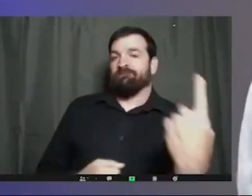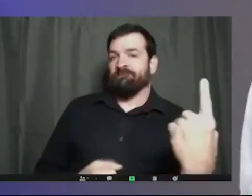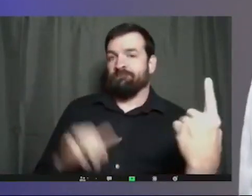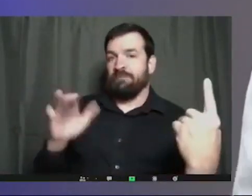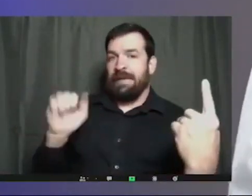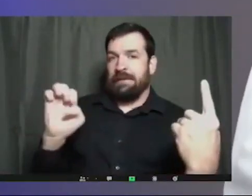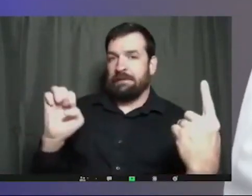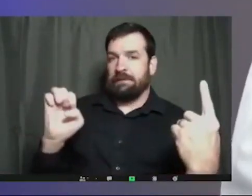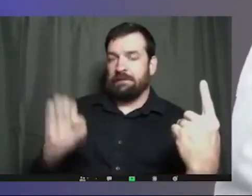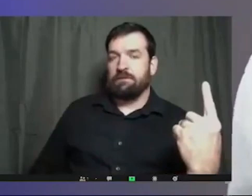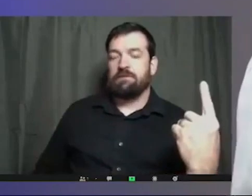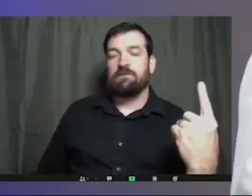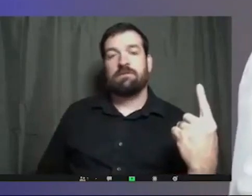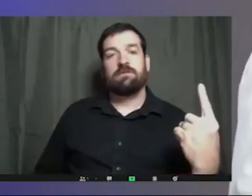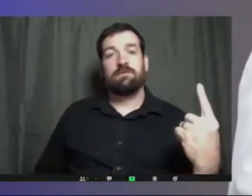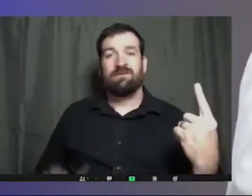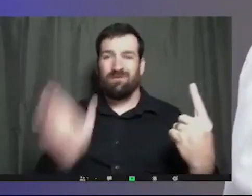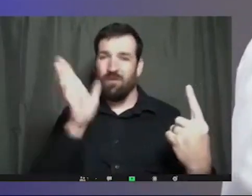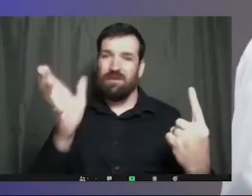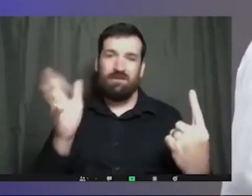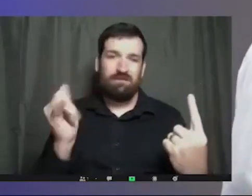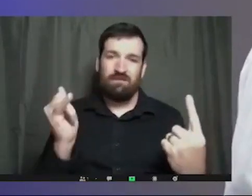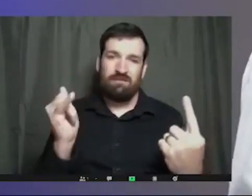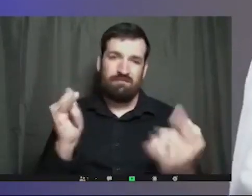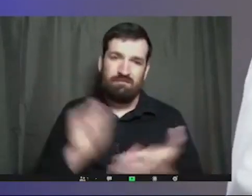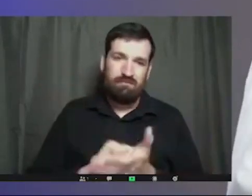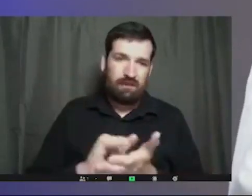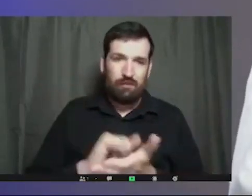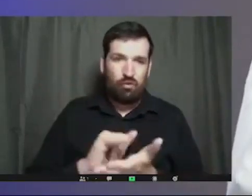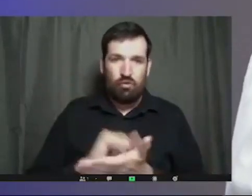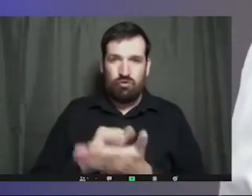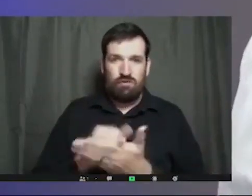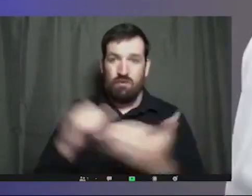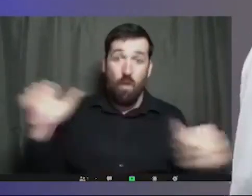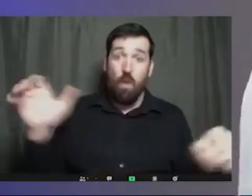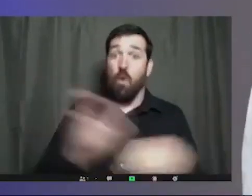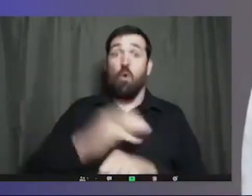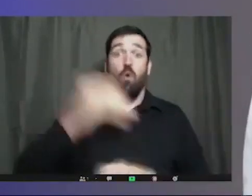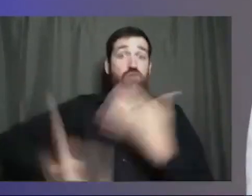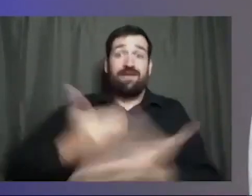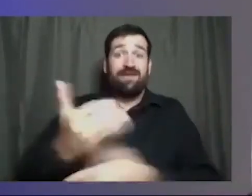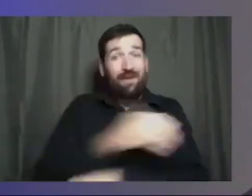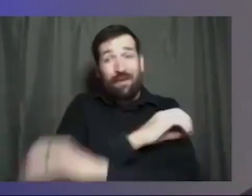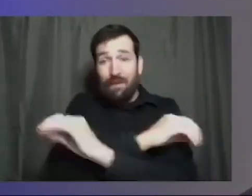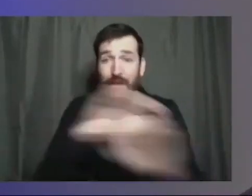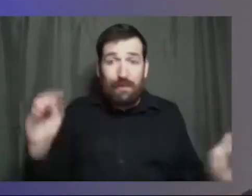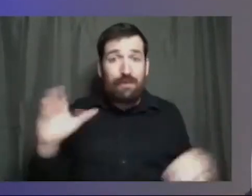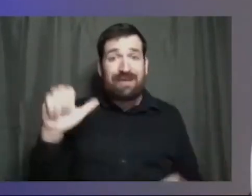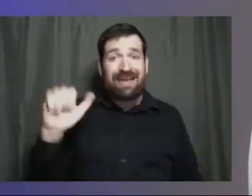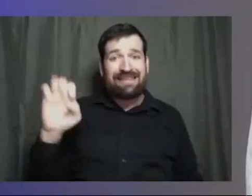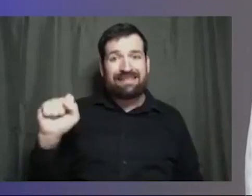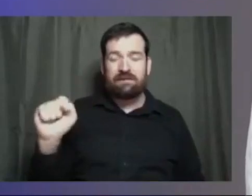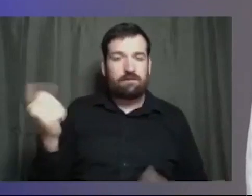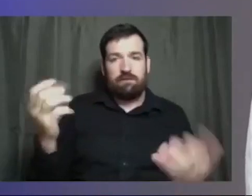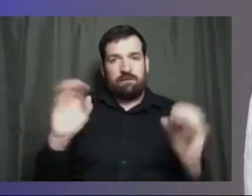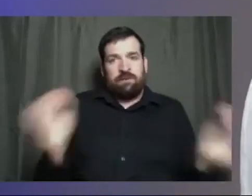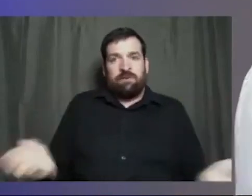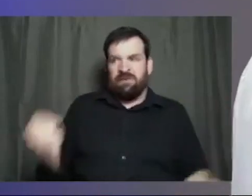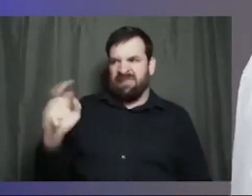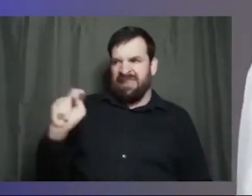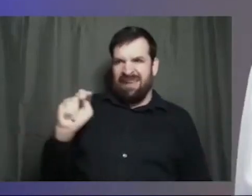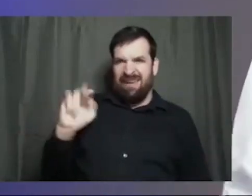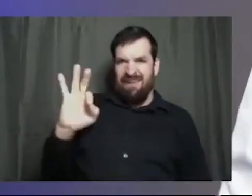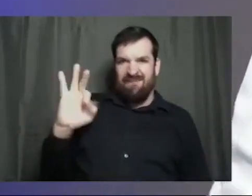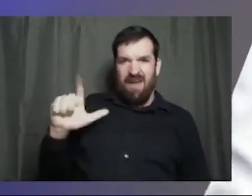going to be nearly impossible to go through this whole process without having any cases. The NFL saw that. The NFL had some of the most stringent guidelines in the way